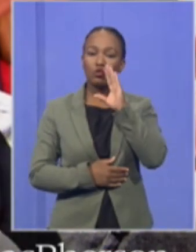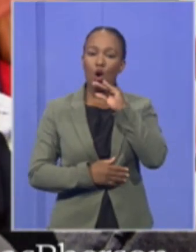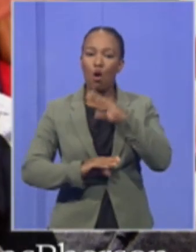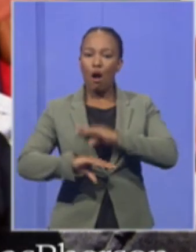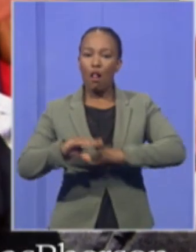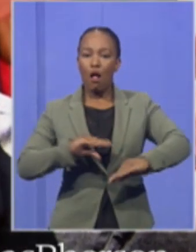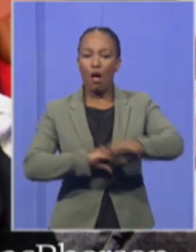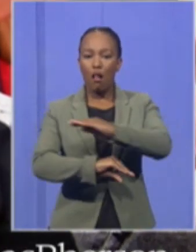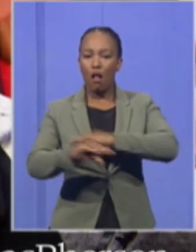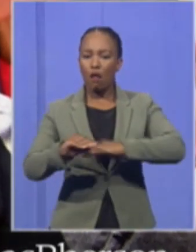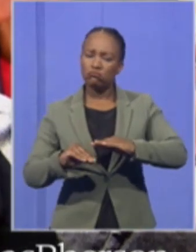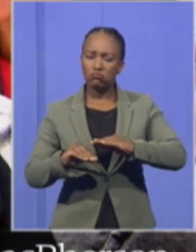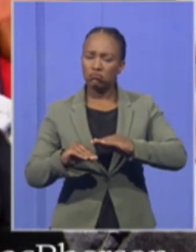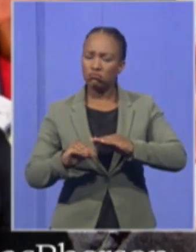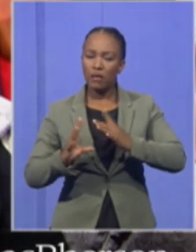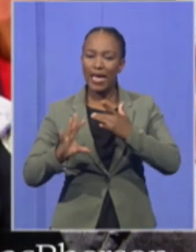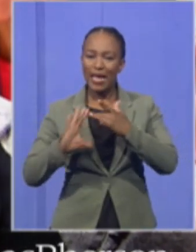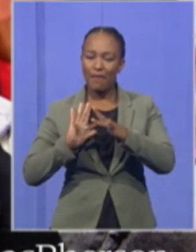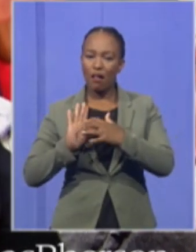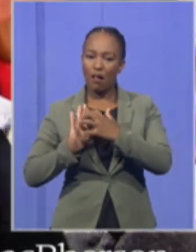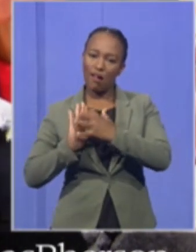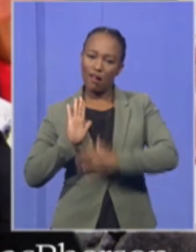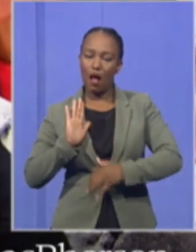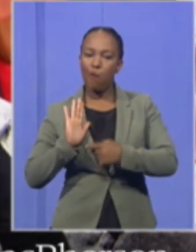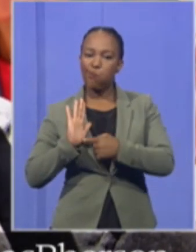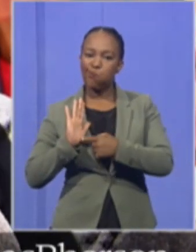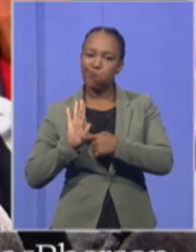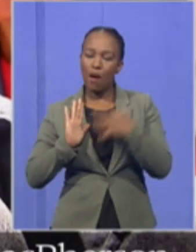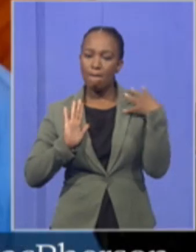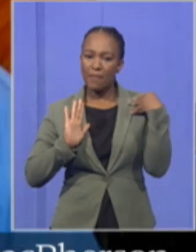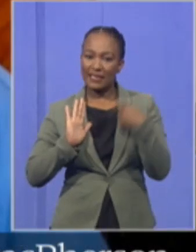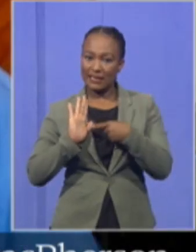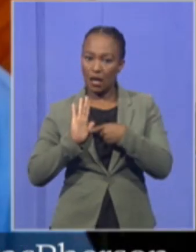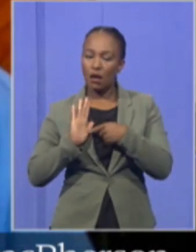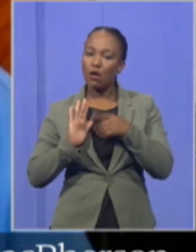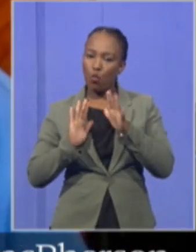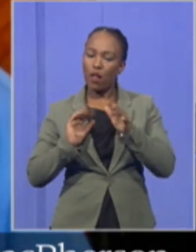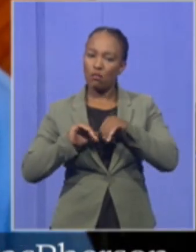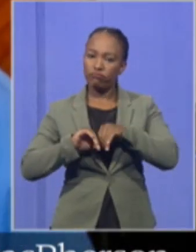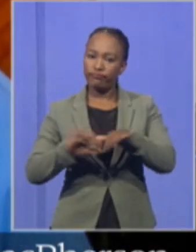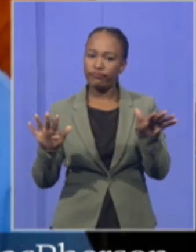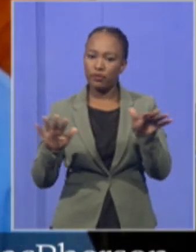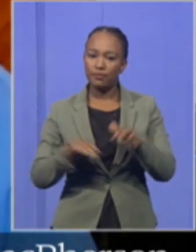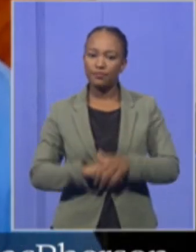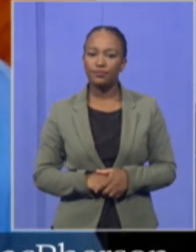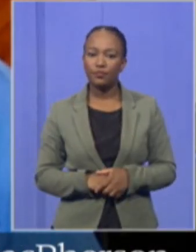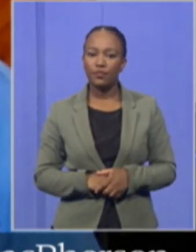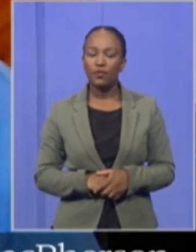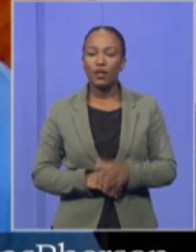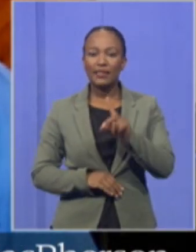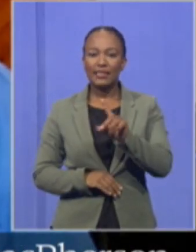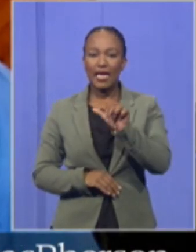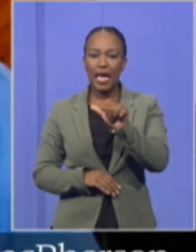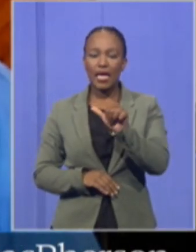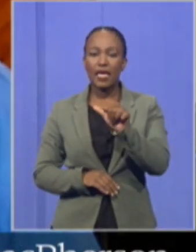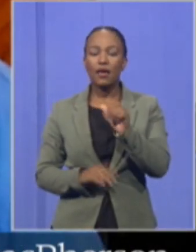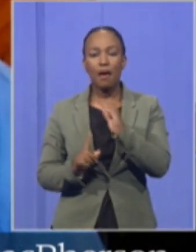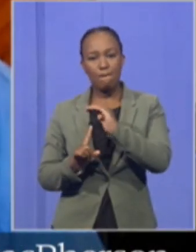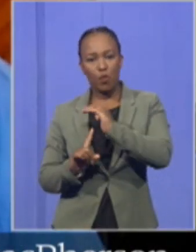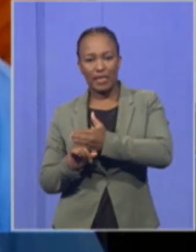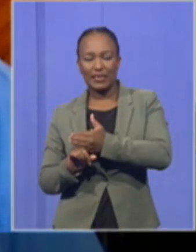and just fishing around. We've got the email from the minister and we'll release it. Democratic Alliance is related tona. If you